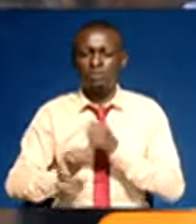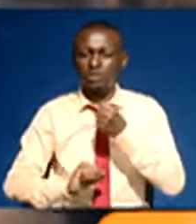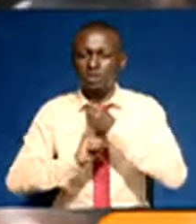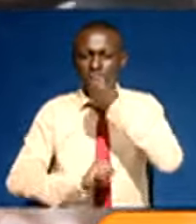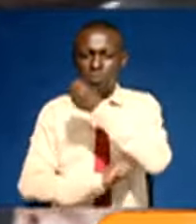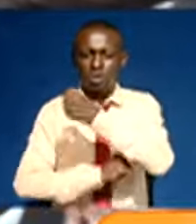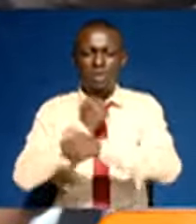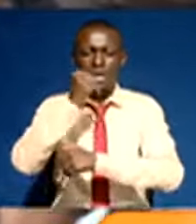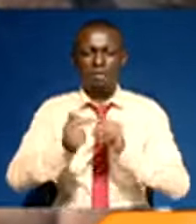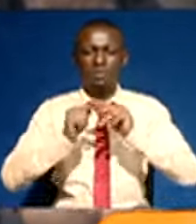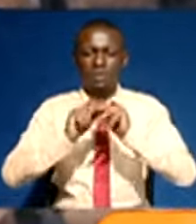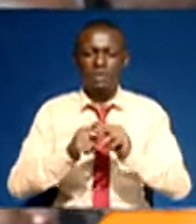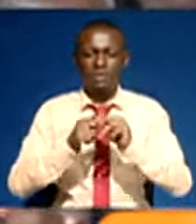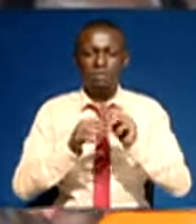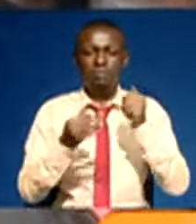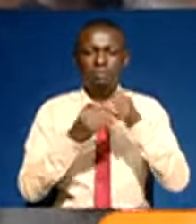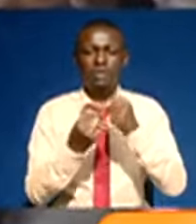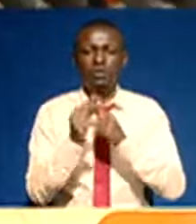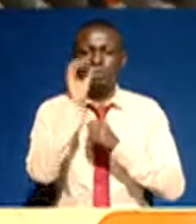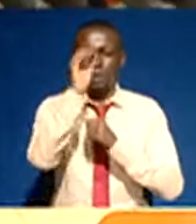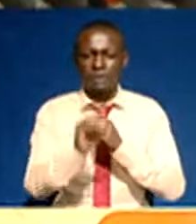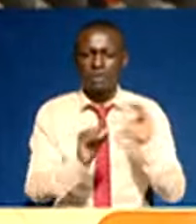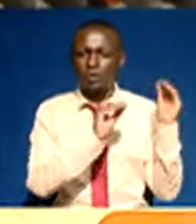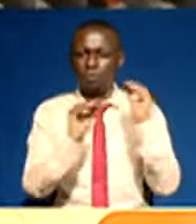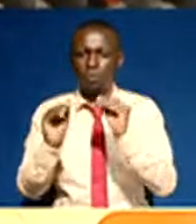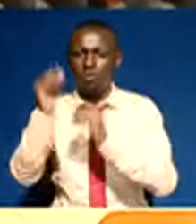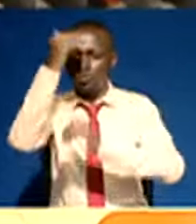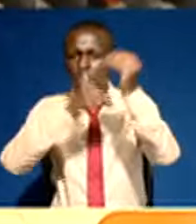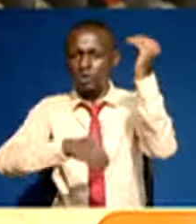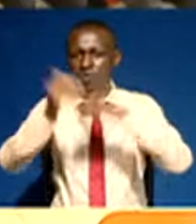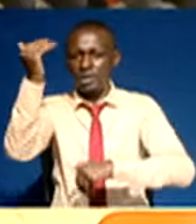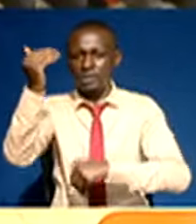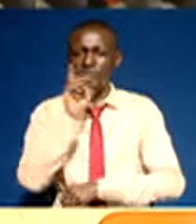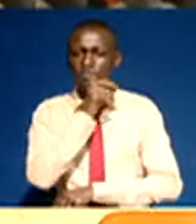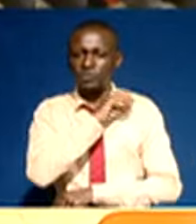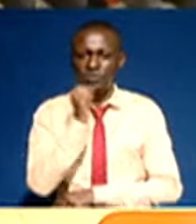with 82% transitioning to universities. Emily Chebet, Citizen TV.